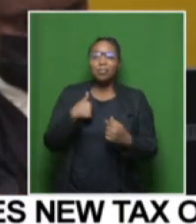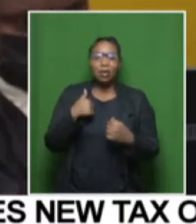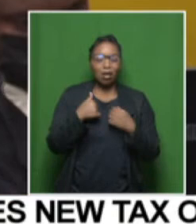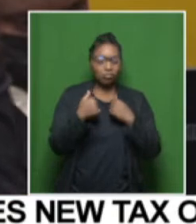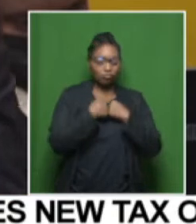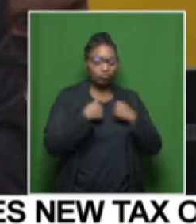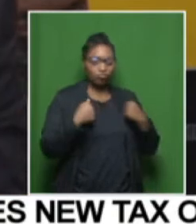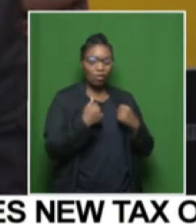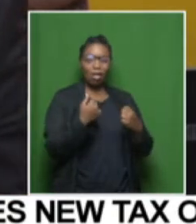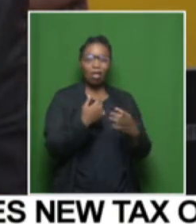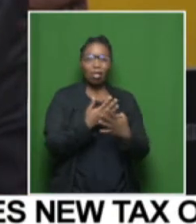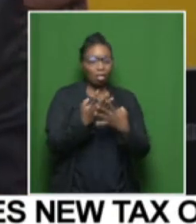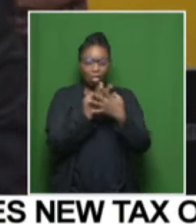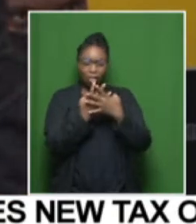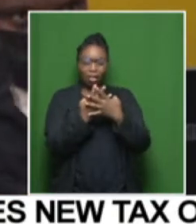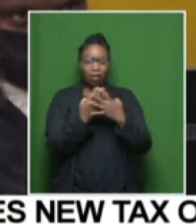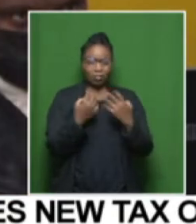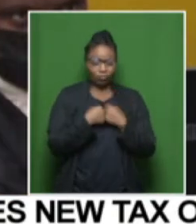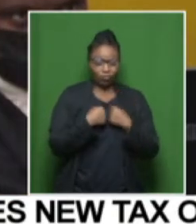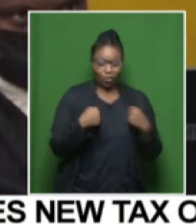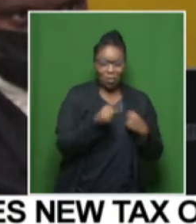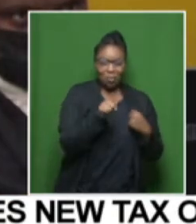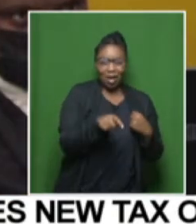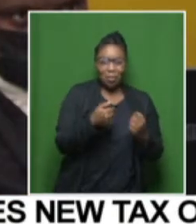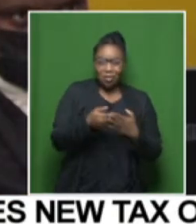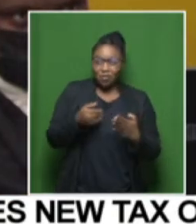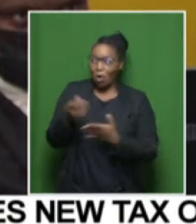man. I don't know how does that work.